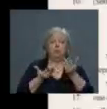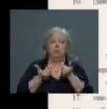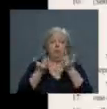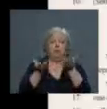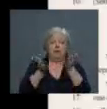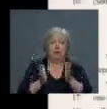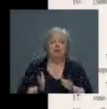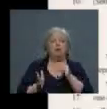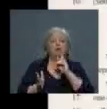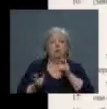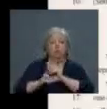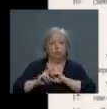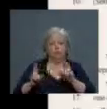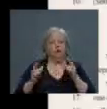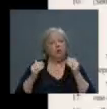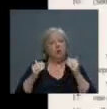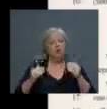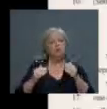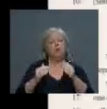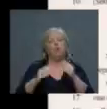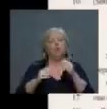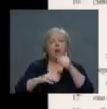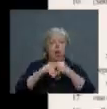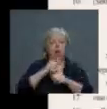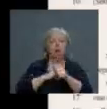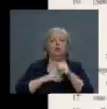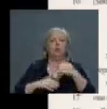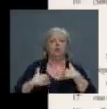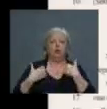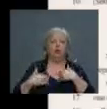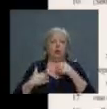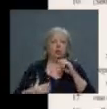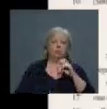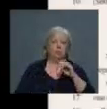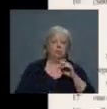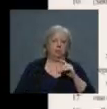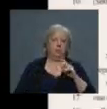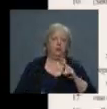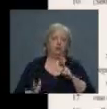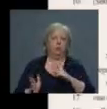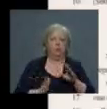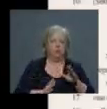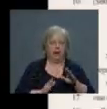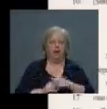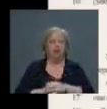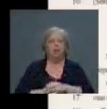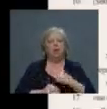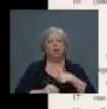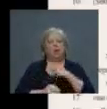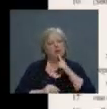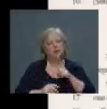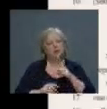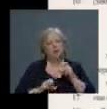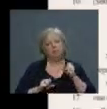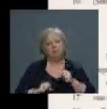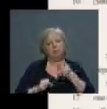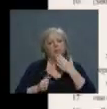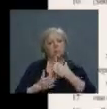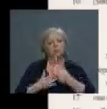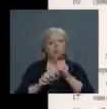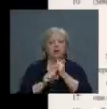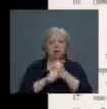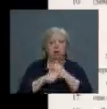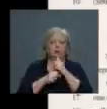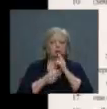move forward into these contracts under the Youth Master Plan. We did a very thorough job of making sure that we matched the Youth